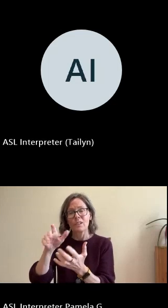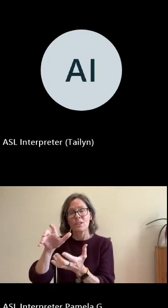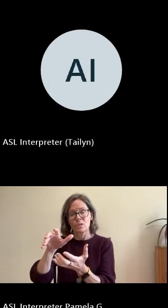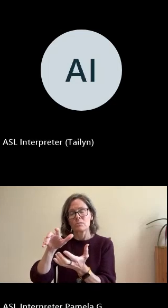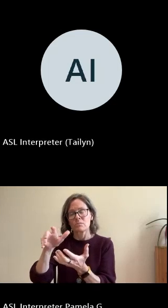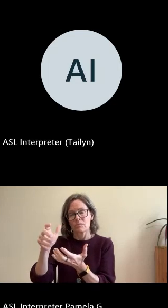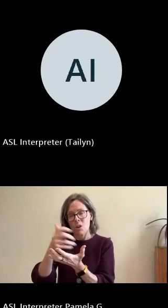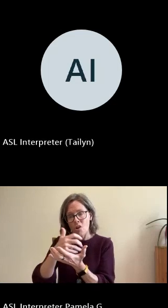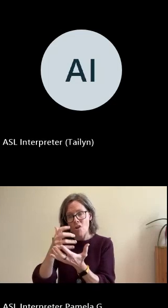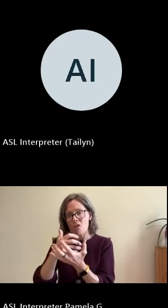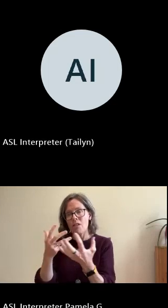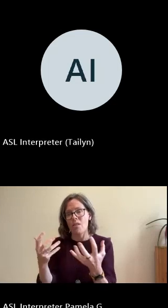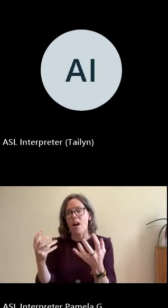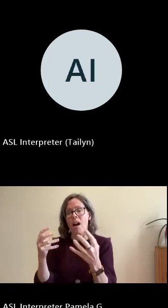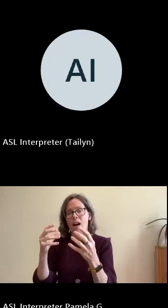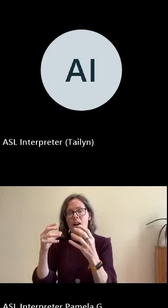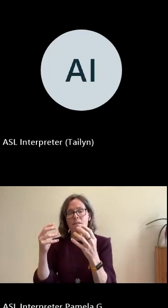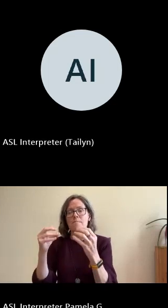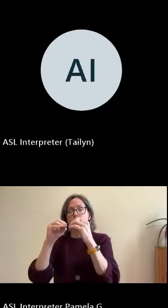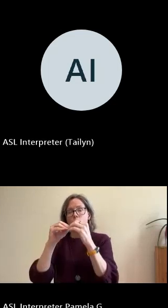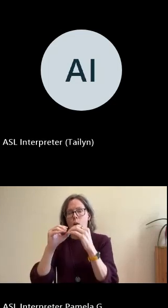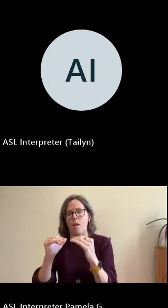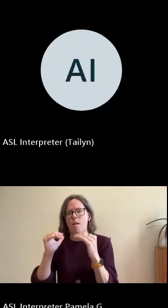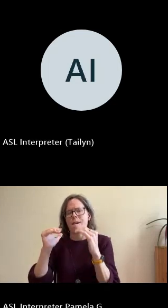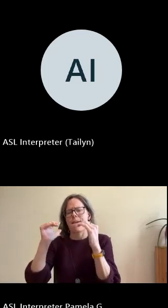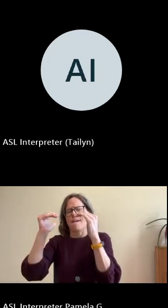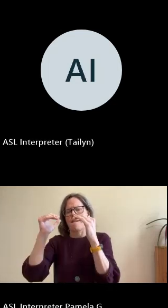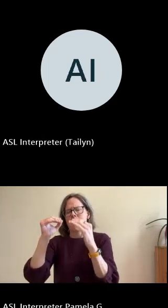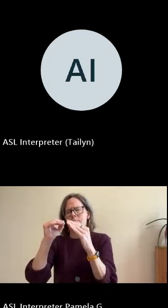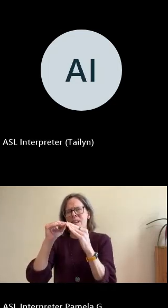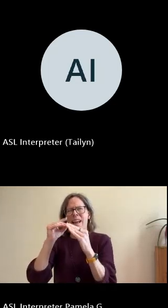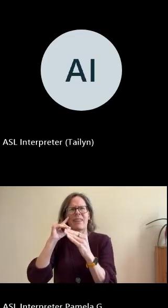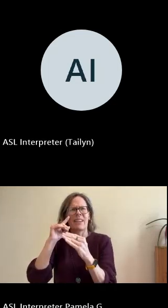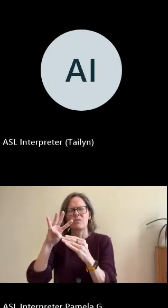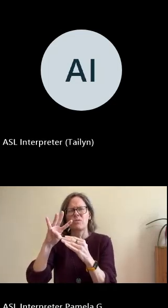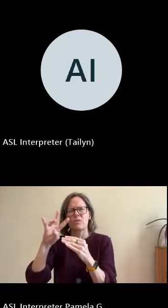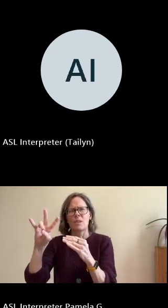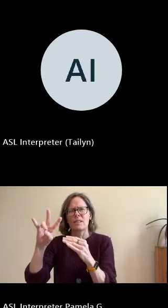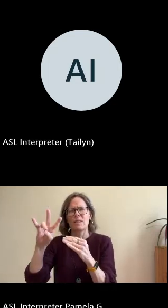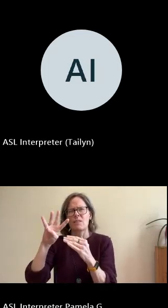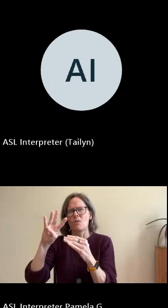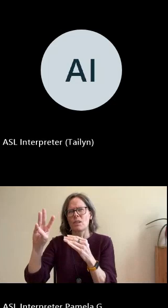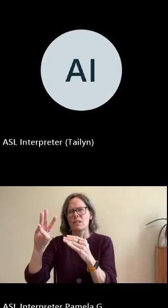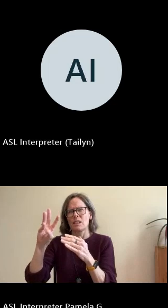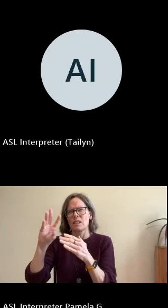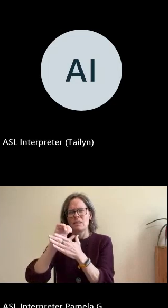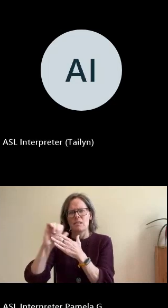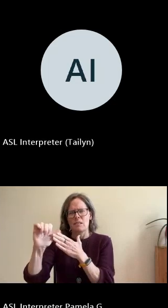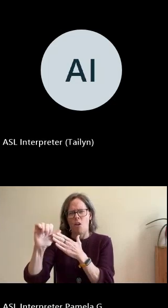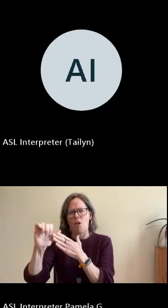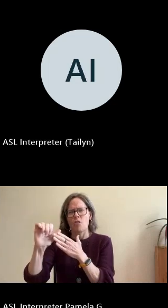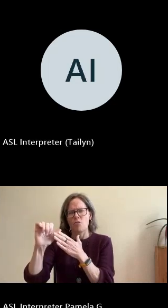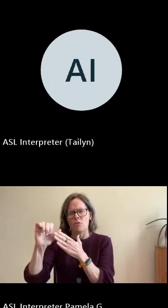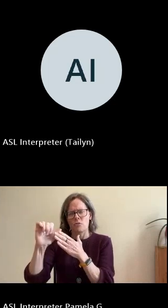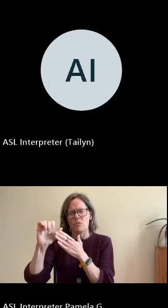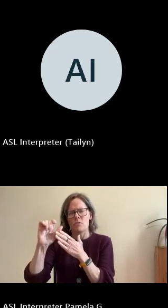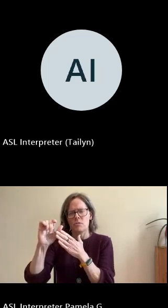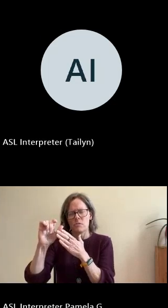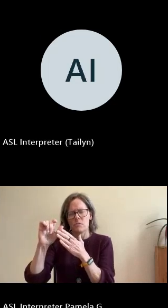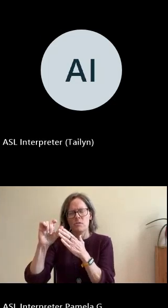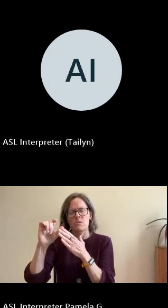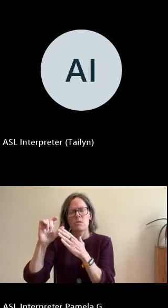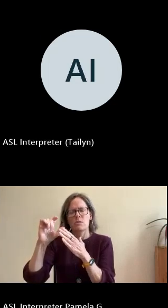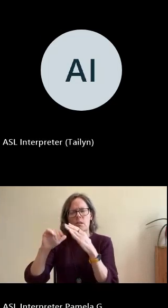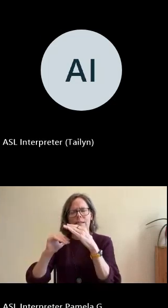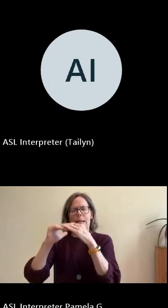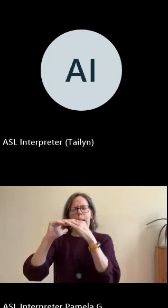of $34.50. I think that's at like $47 or $46 is around where that cap comes